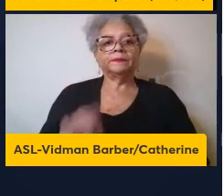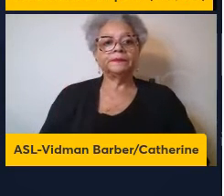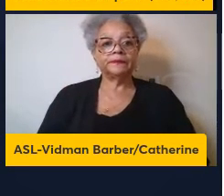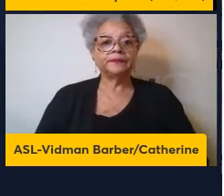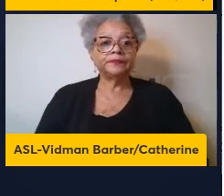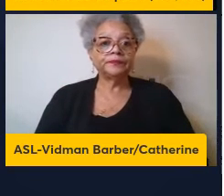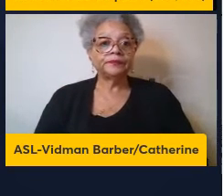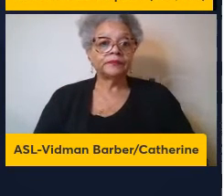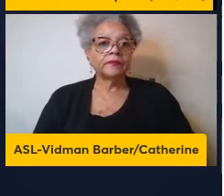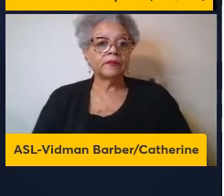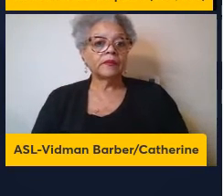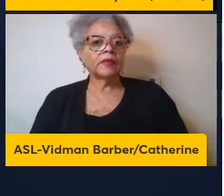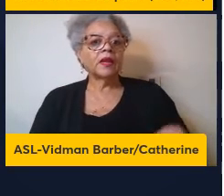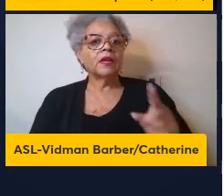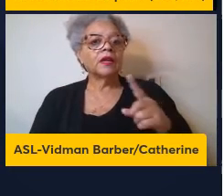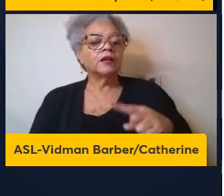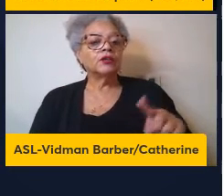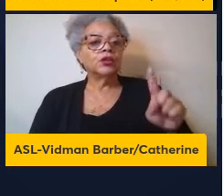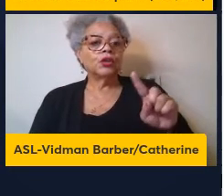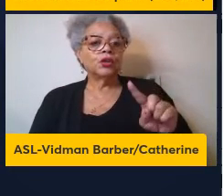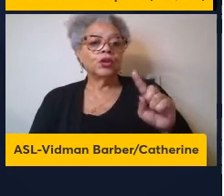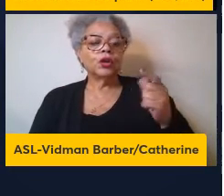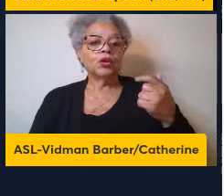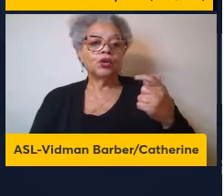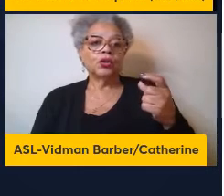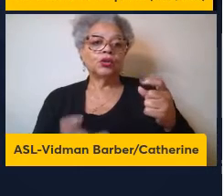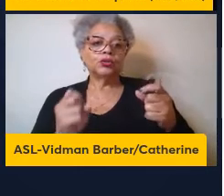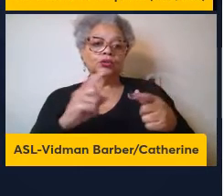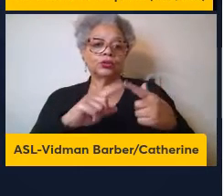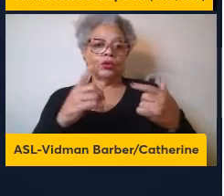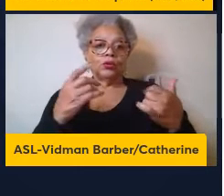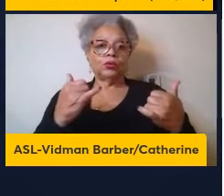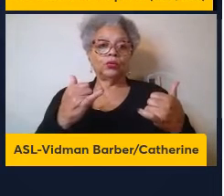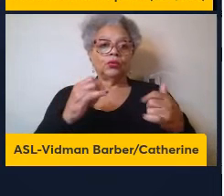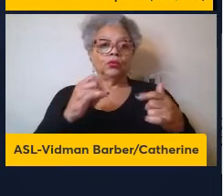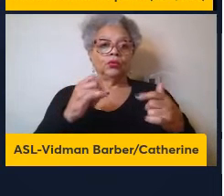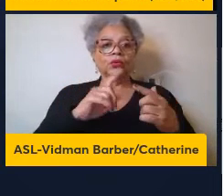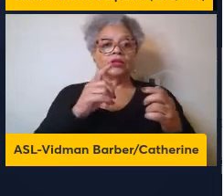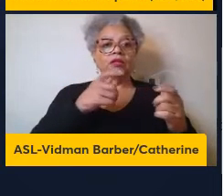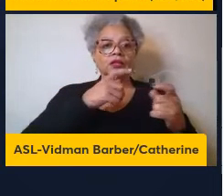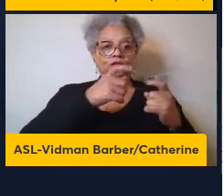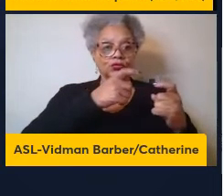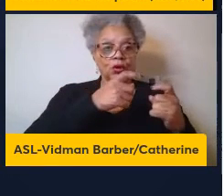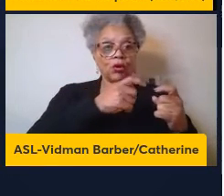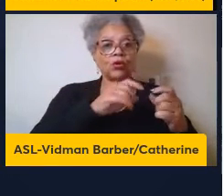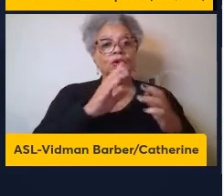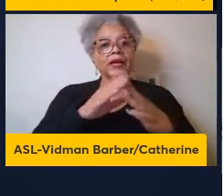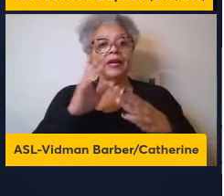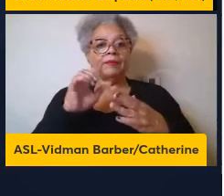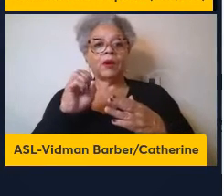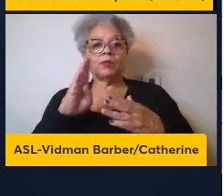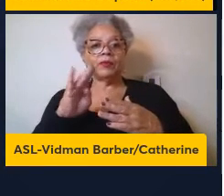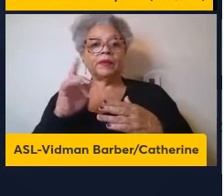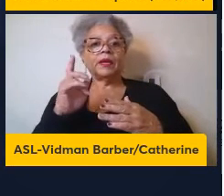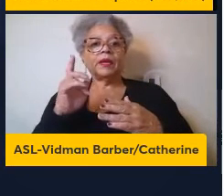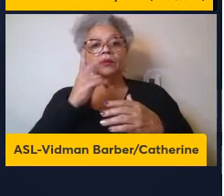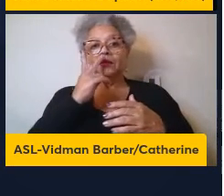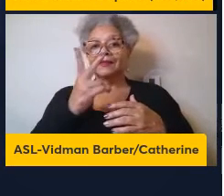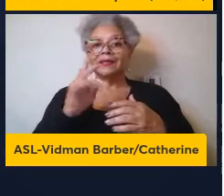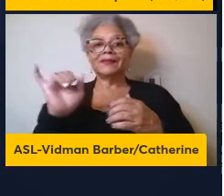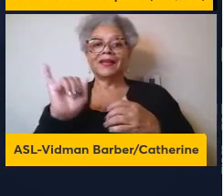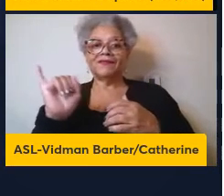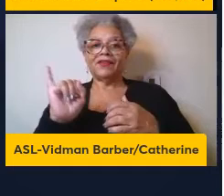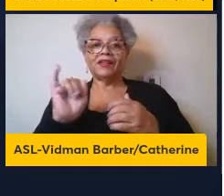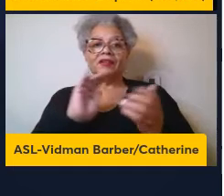The biobectomy mice, mice, brain looks like this, so compared to, and these are both infected, compared to the